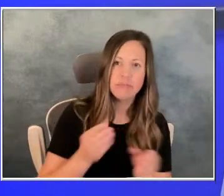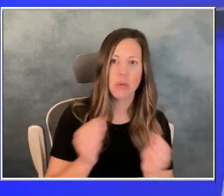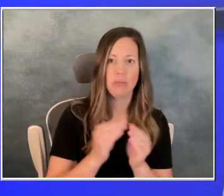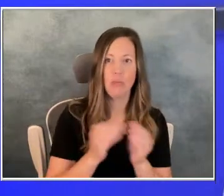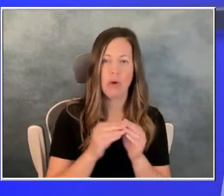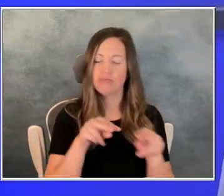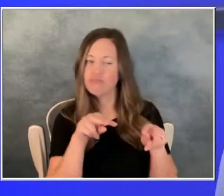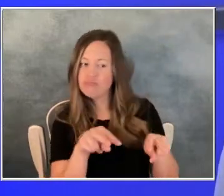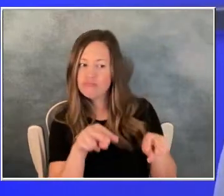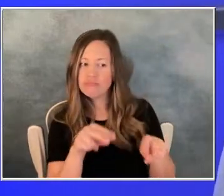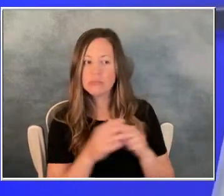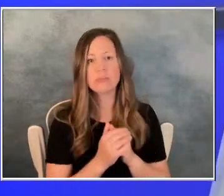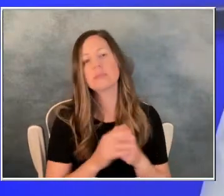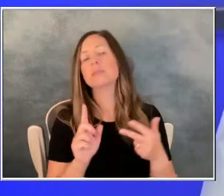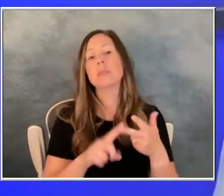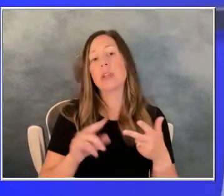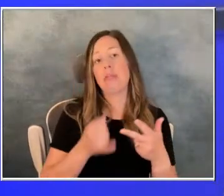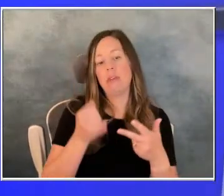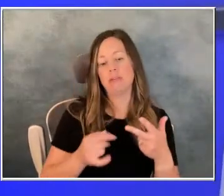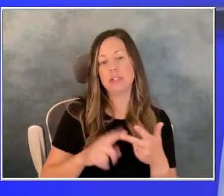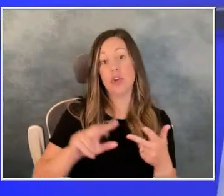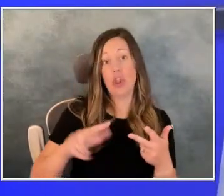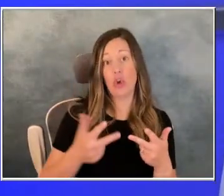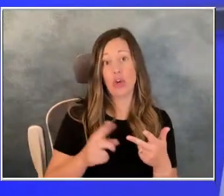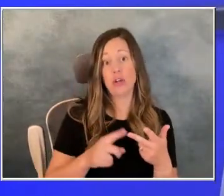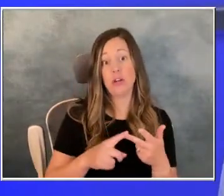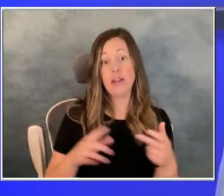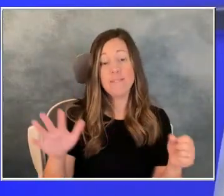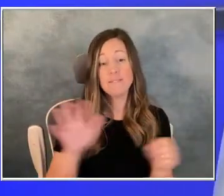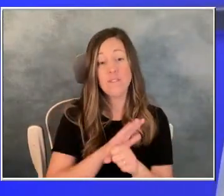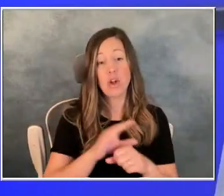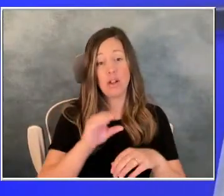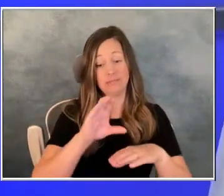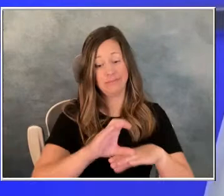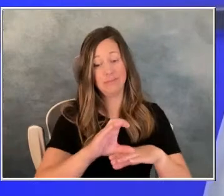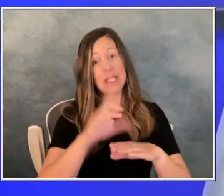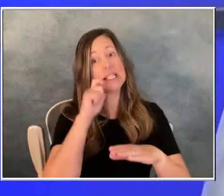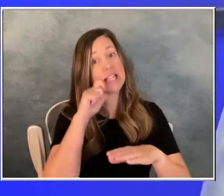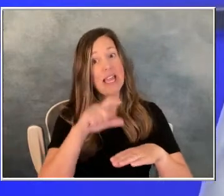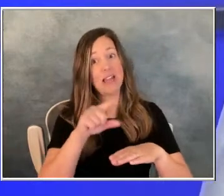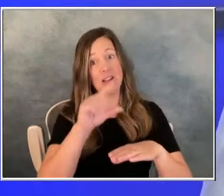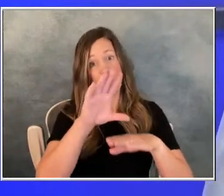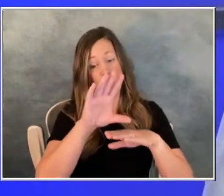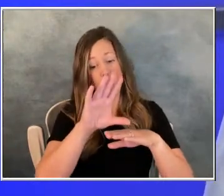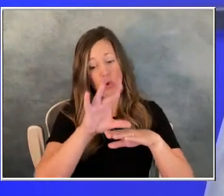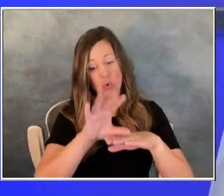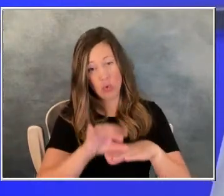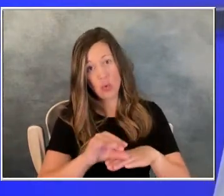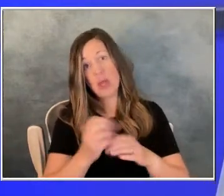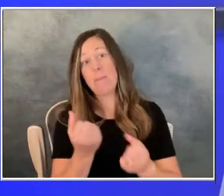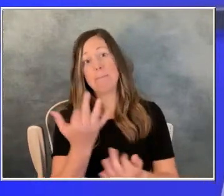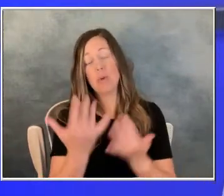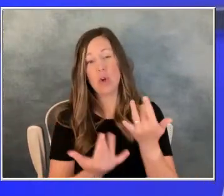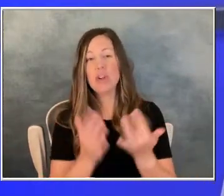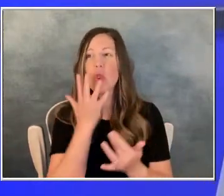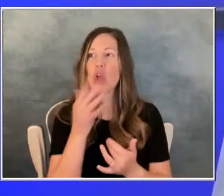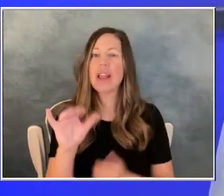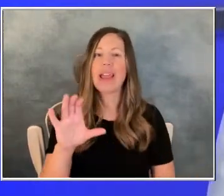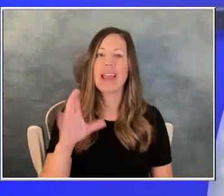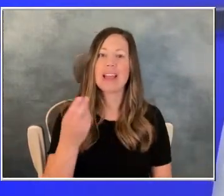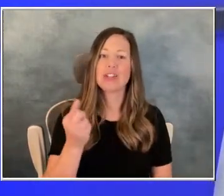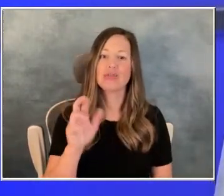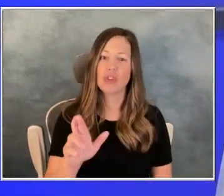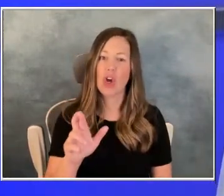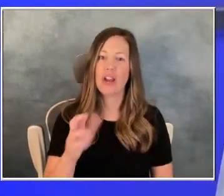observation. Finally, the third-degree burn is where the entire thickness of the skin is burned. It will be more like a charred skin. And I'm sorry, I'm using